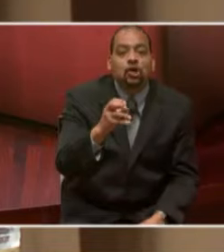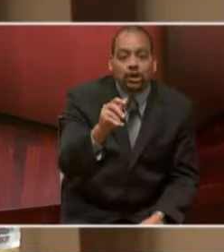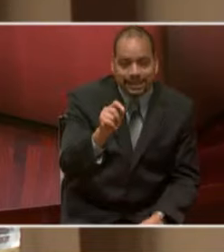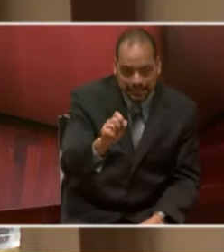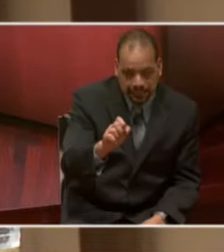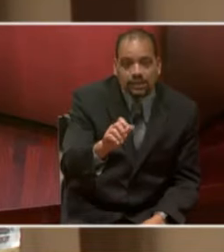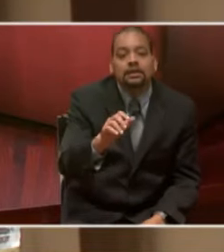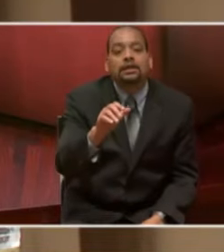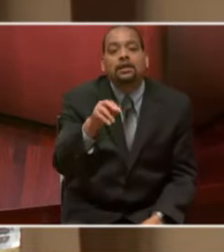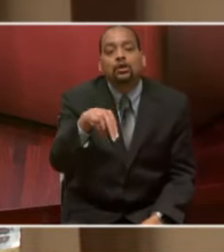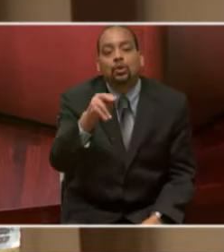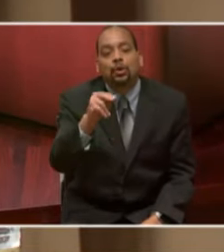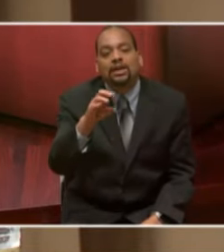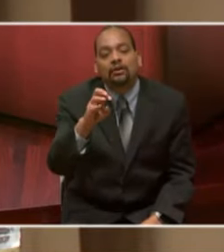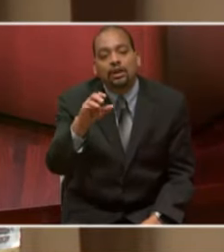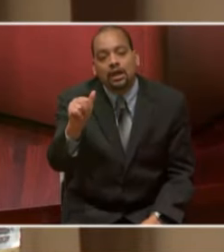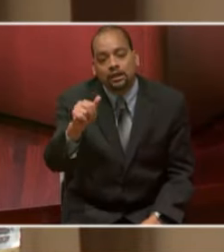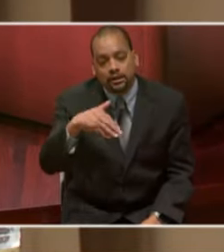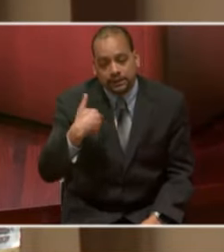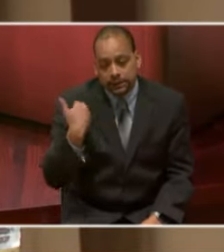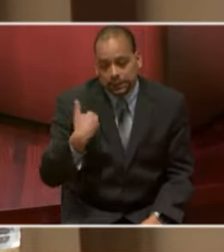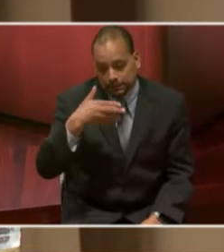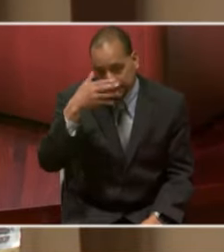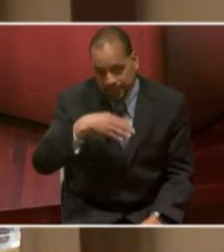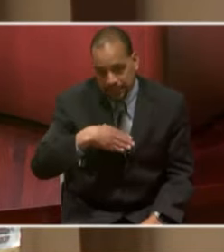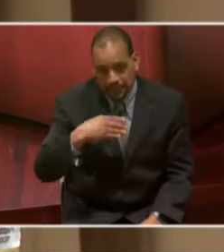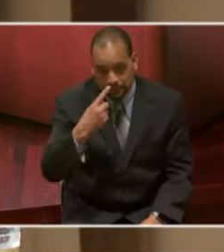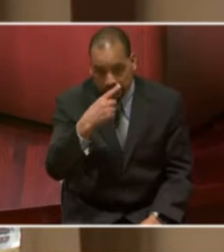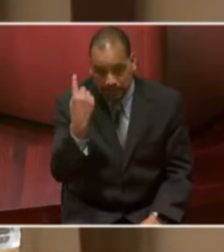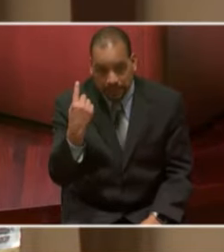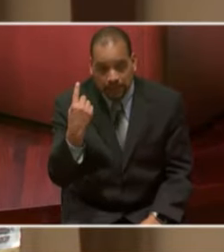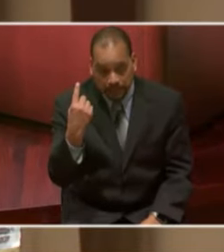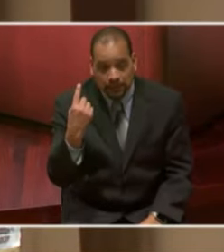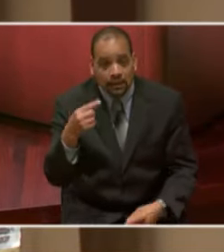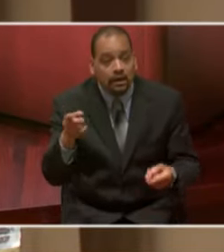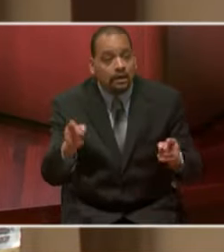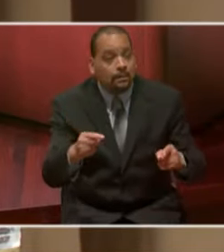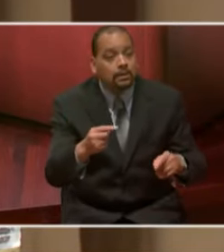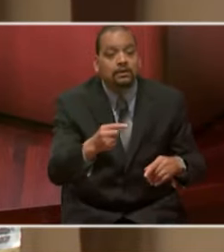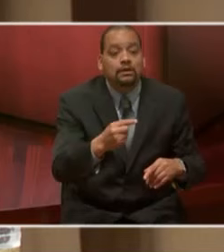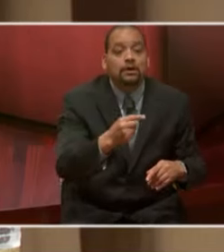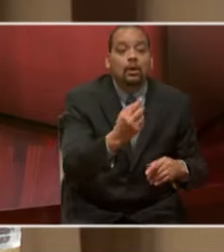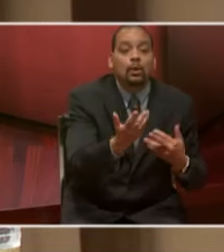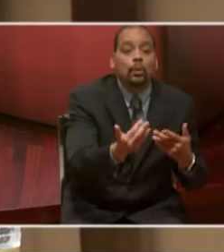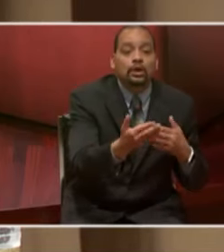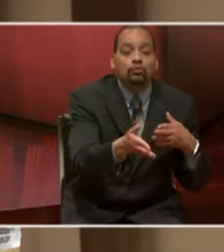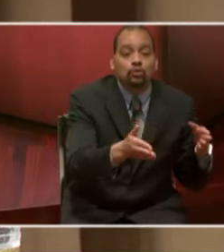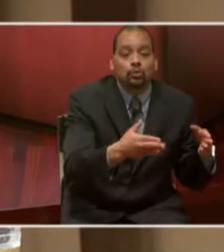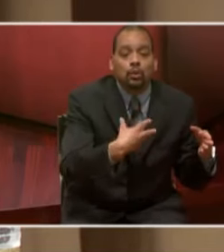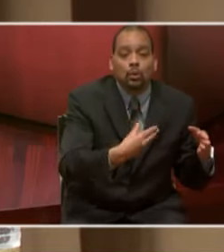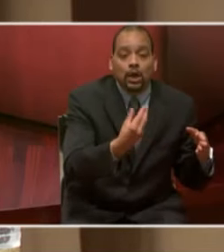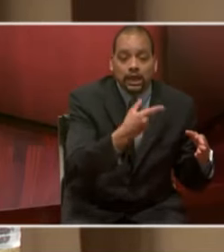Gandhi, the teaching of the great teacher, the teaching of Martin Luther King Jr.,